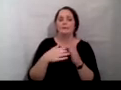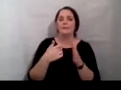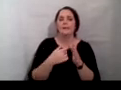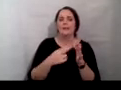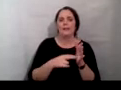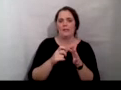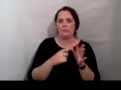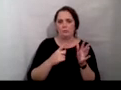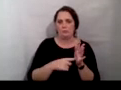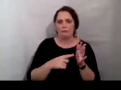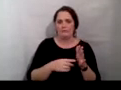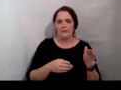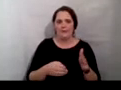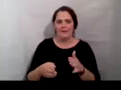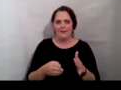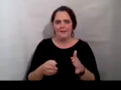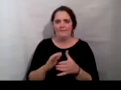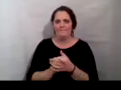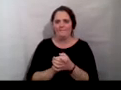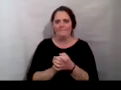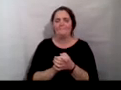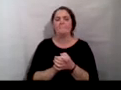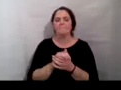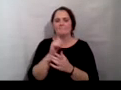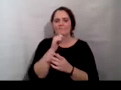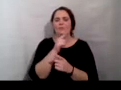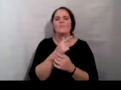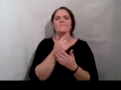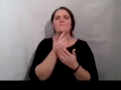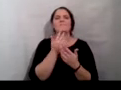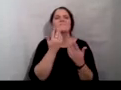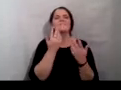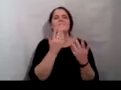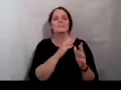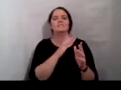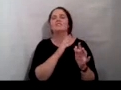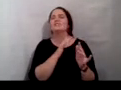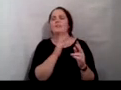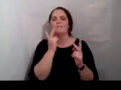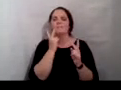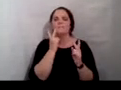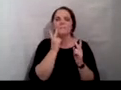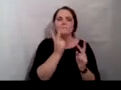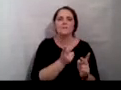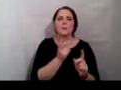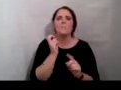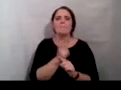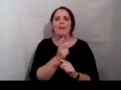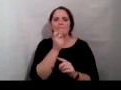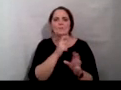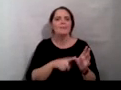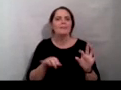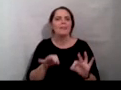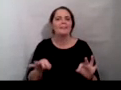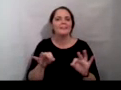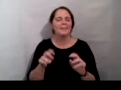Mavis Ngallametta's visited Kendall River after many years. This is one of her particular